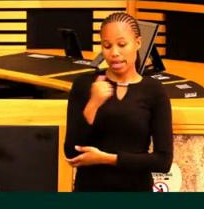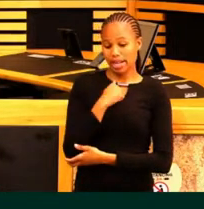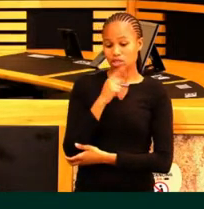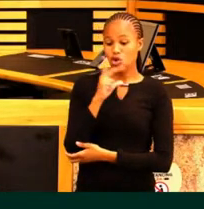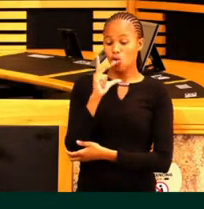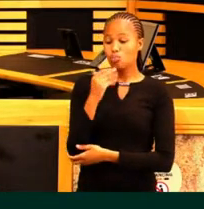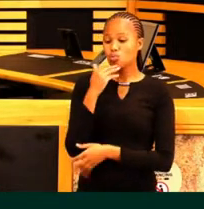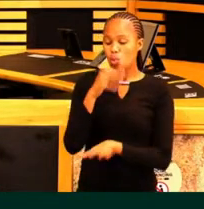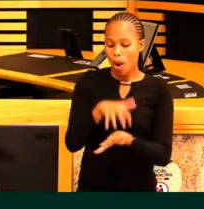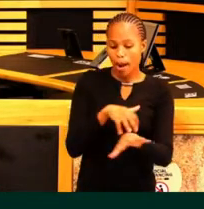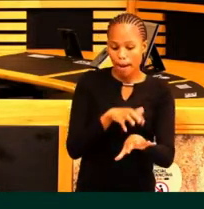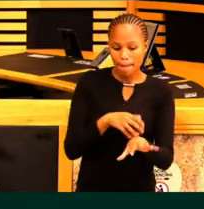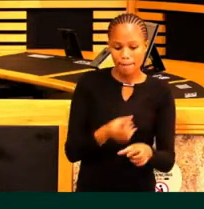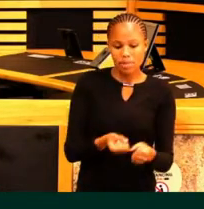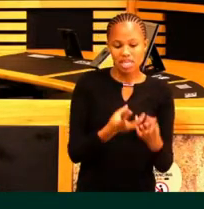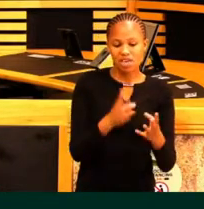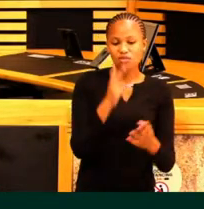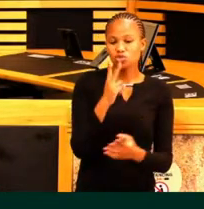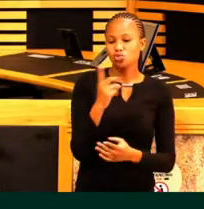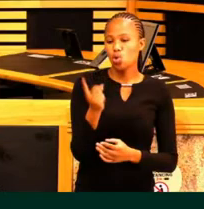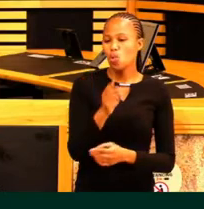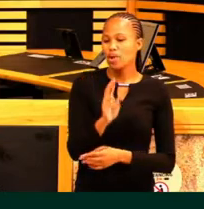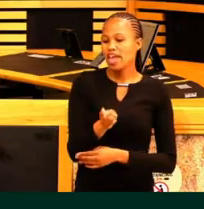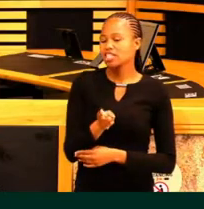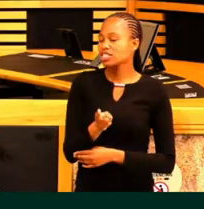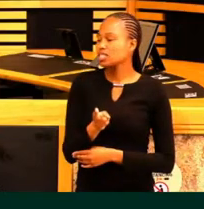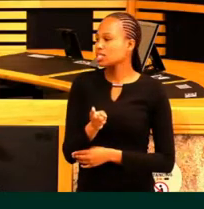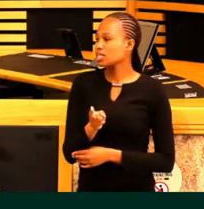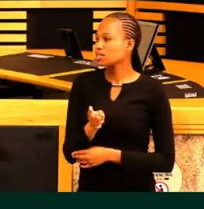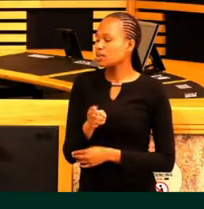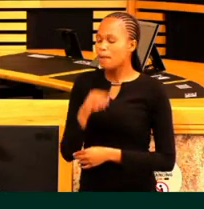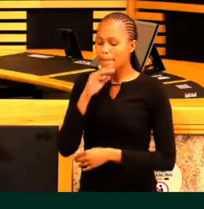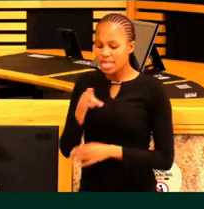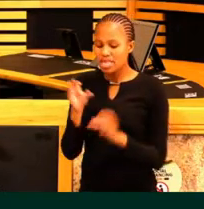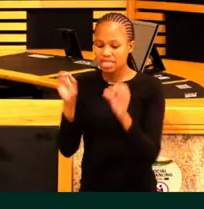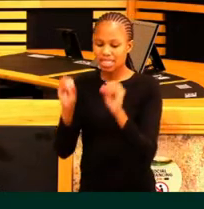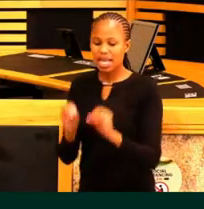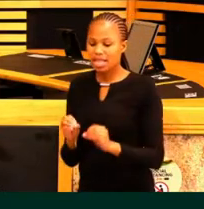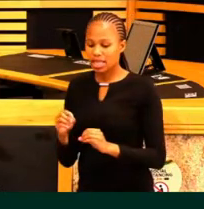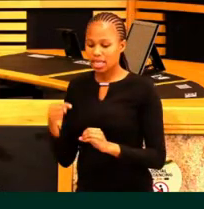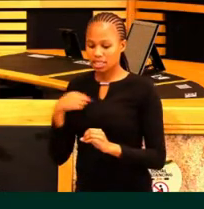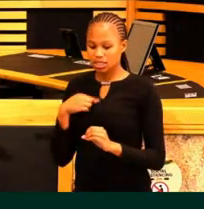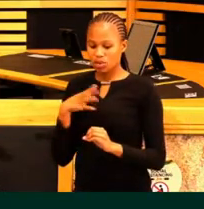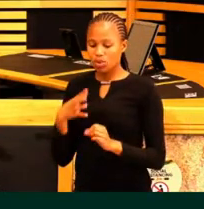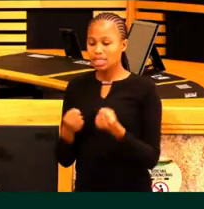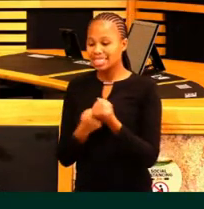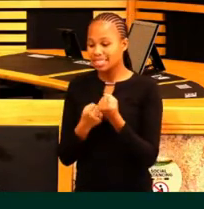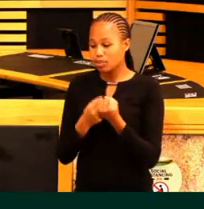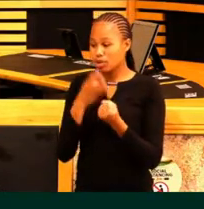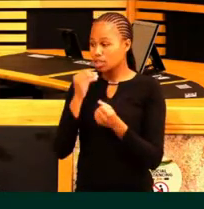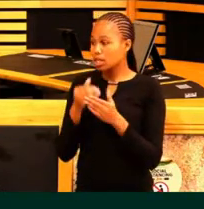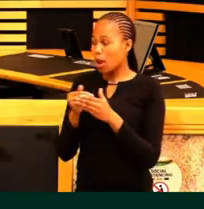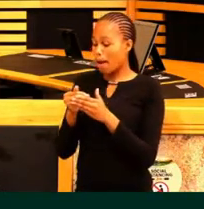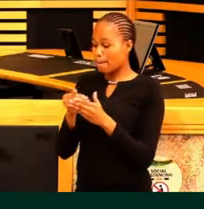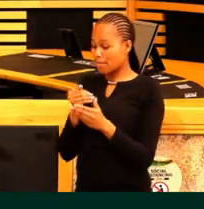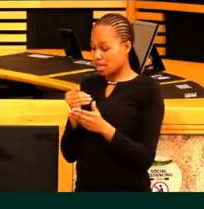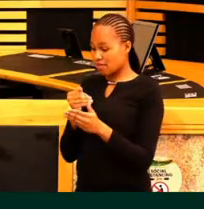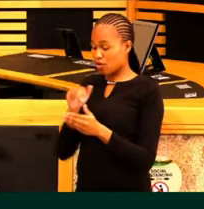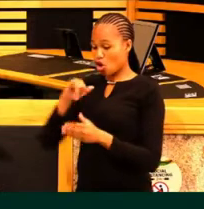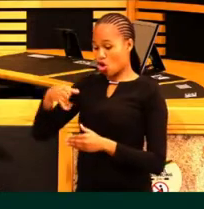only two hectares and that's nothing also to propose or support the limited to assist status